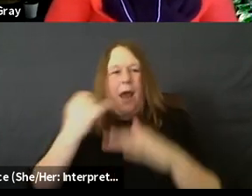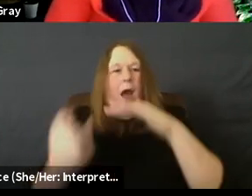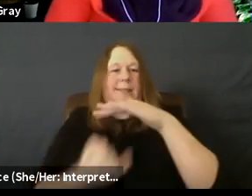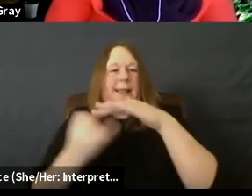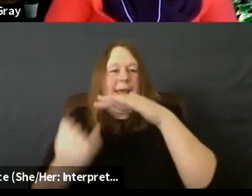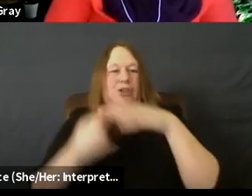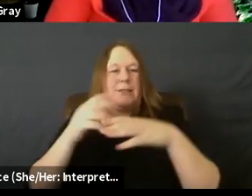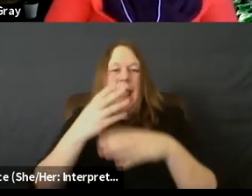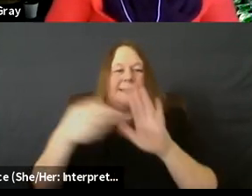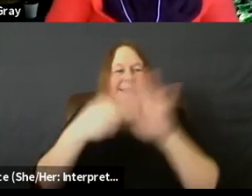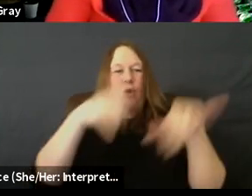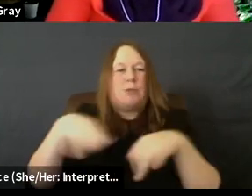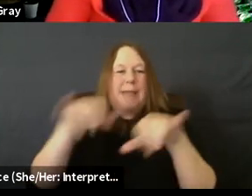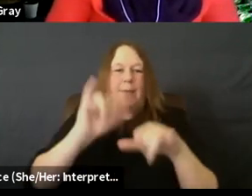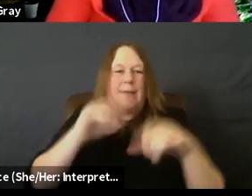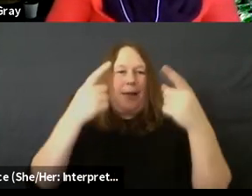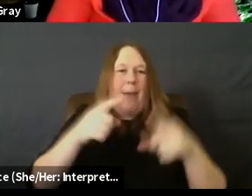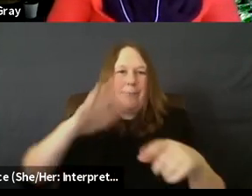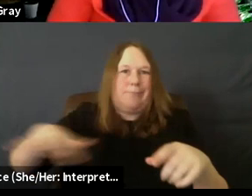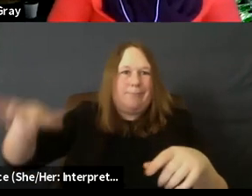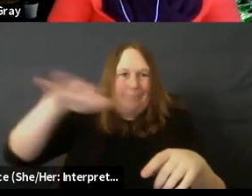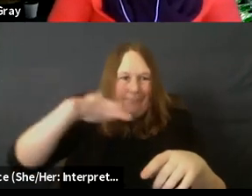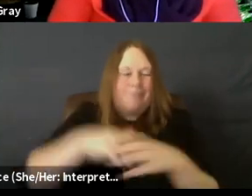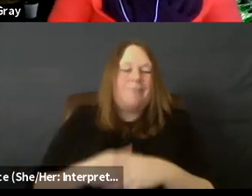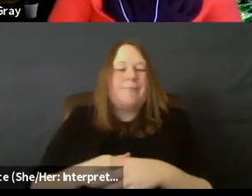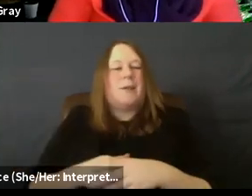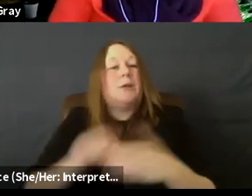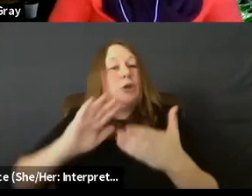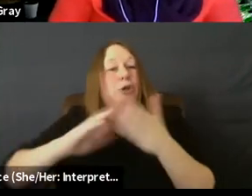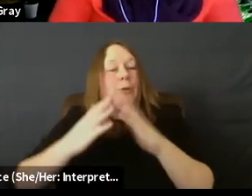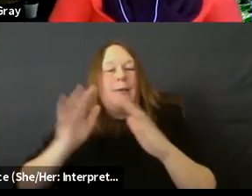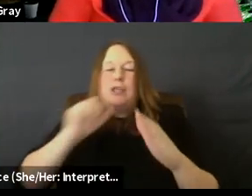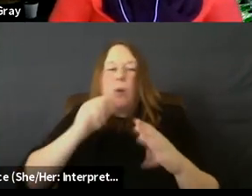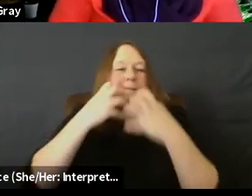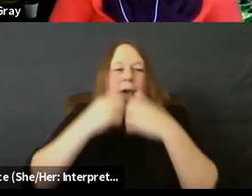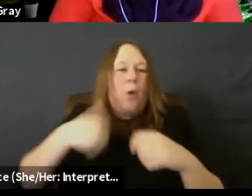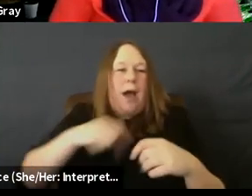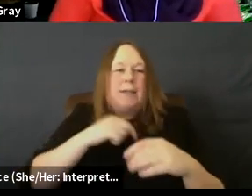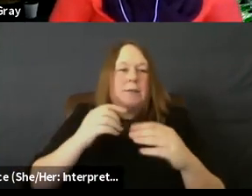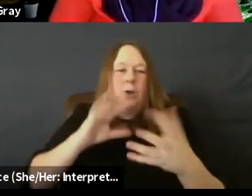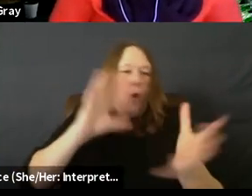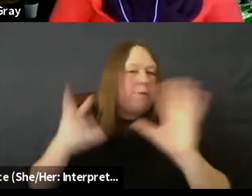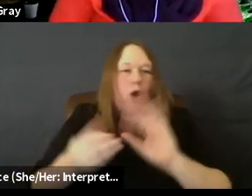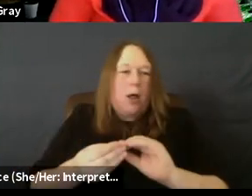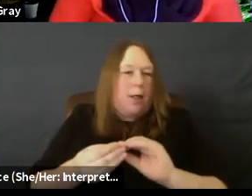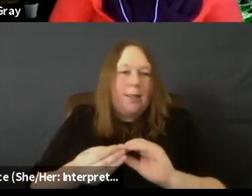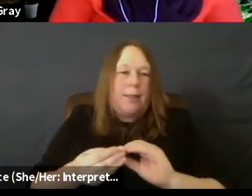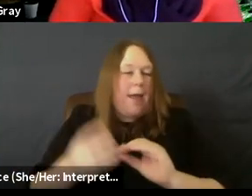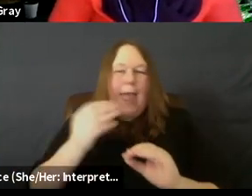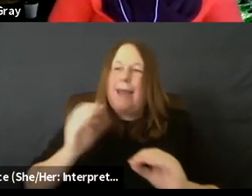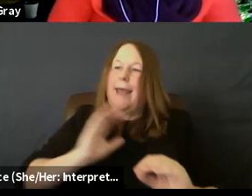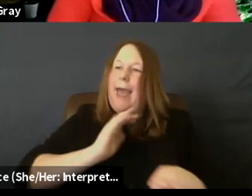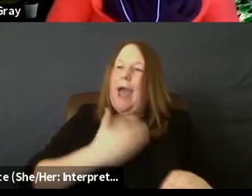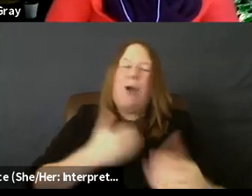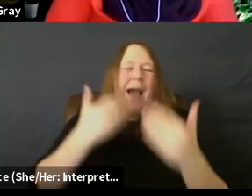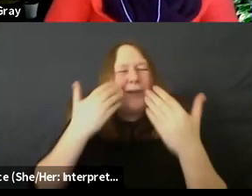and stereotypes that exist. It's communities that don't value us overall. And our, I